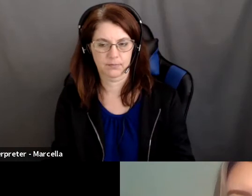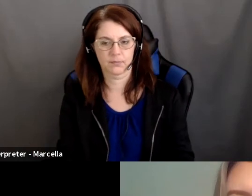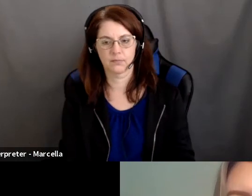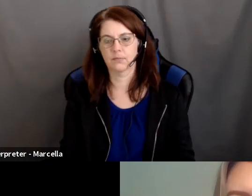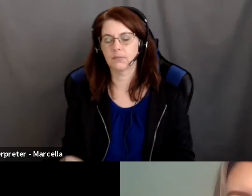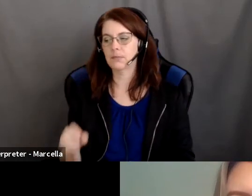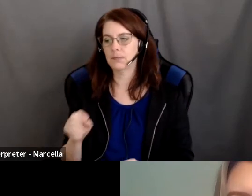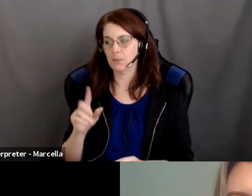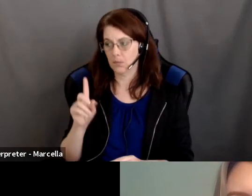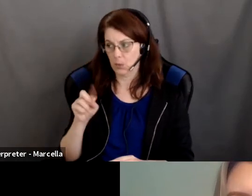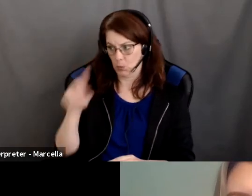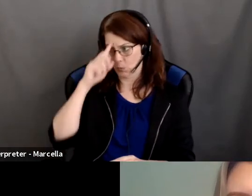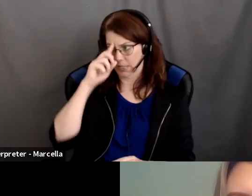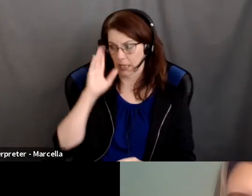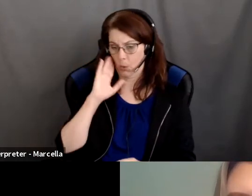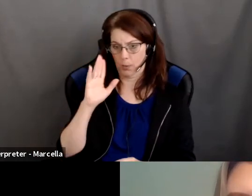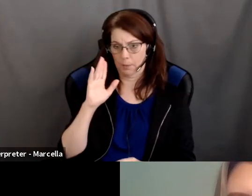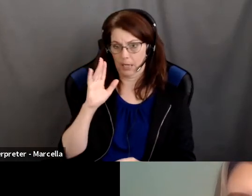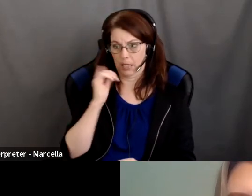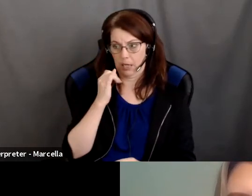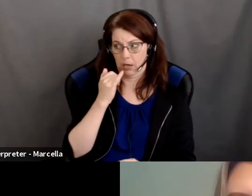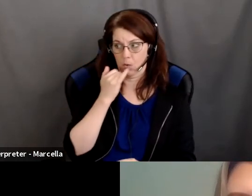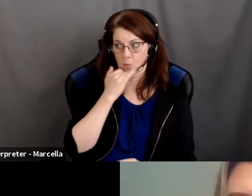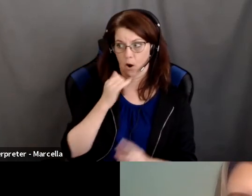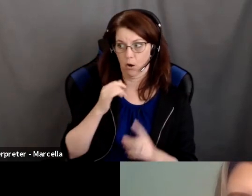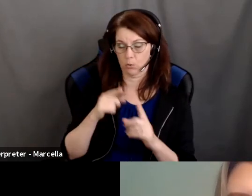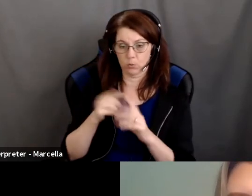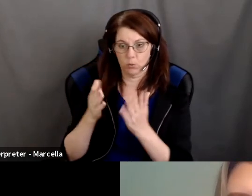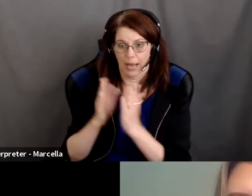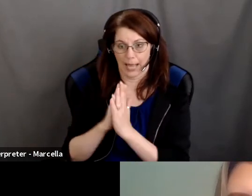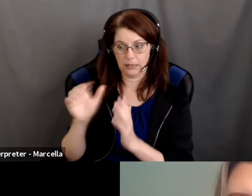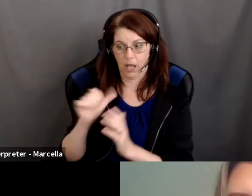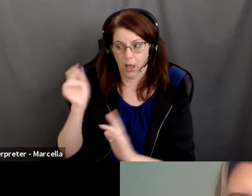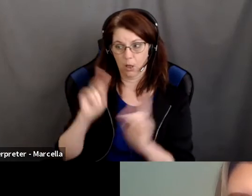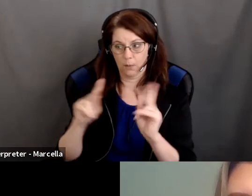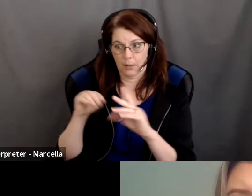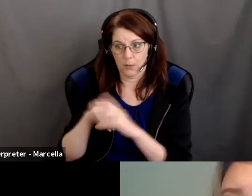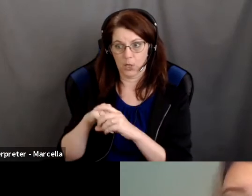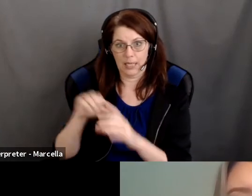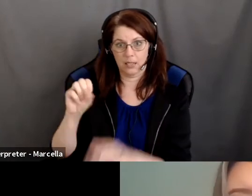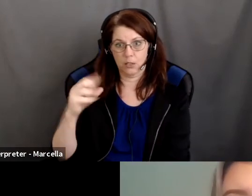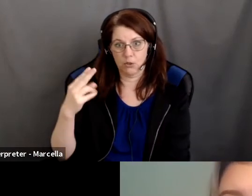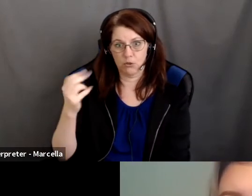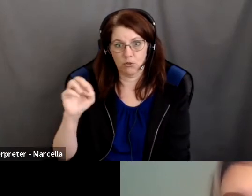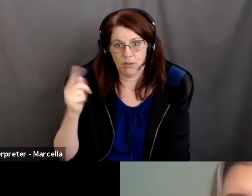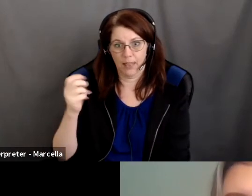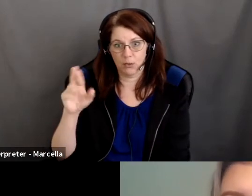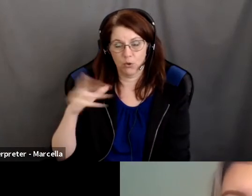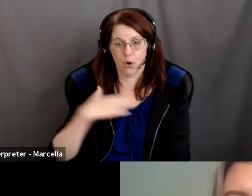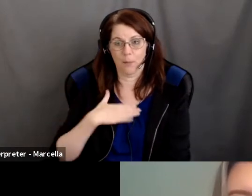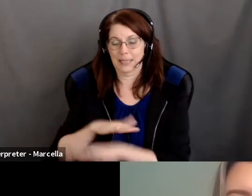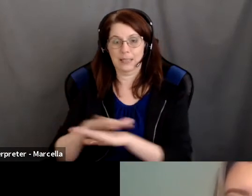Do you think that it would be out of line to ask other people in, say, a shelter or something to not